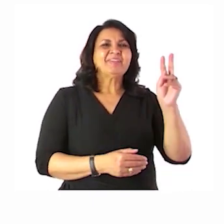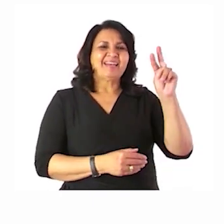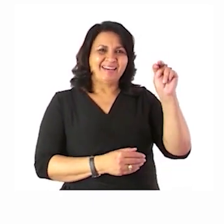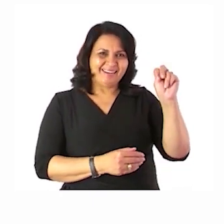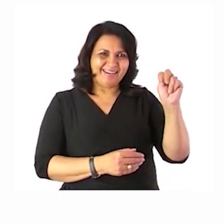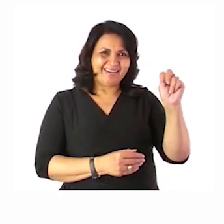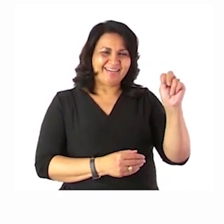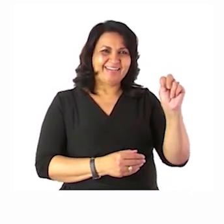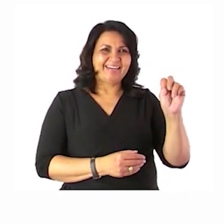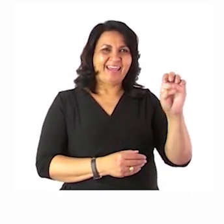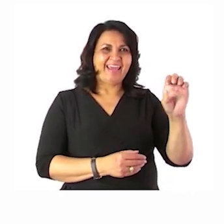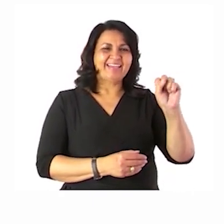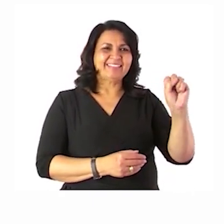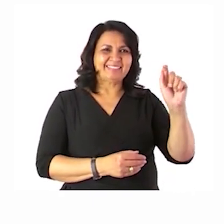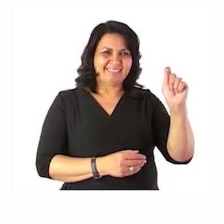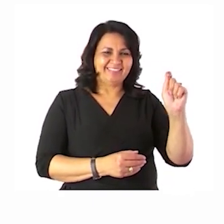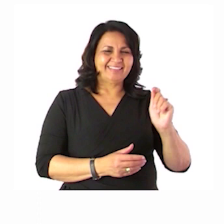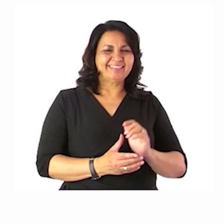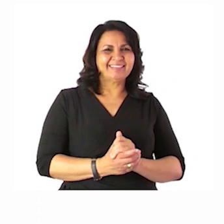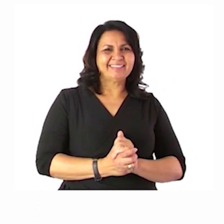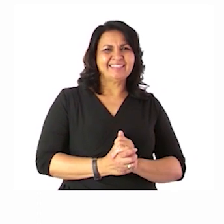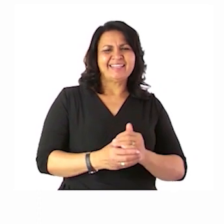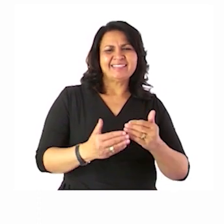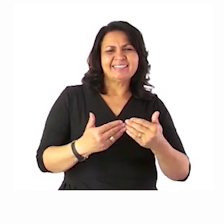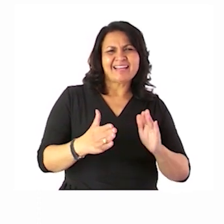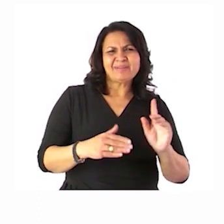sound does it start with?